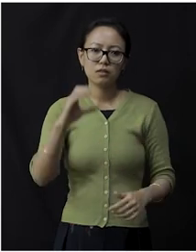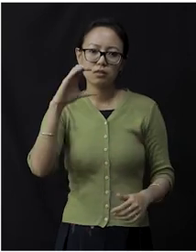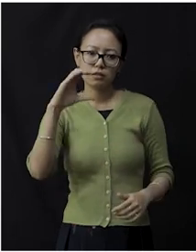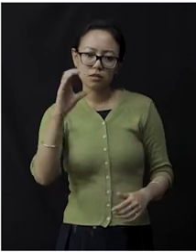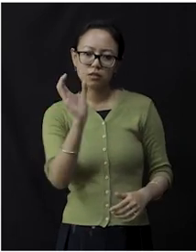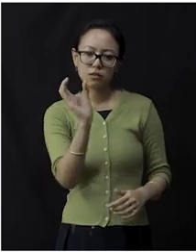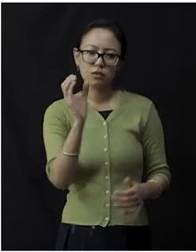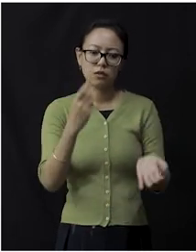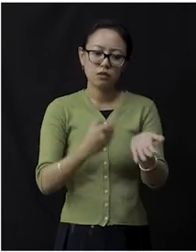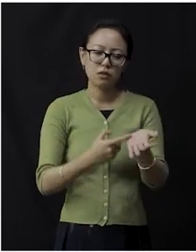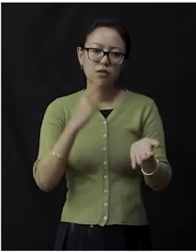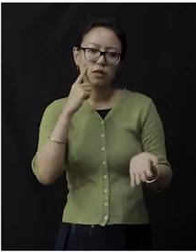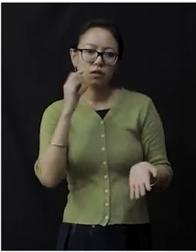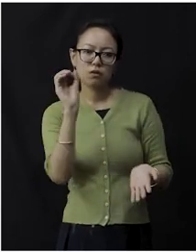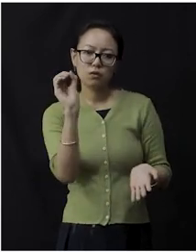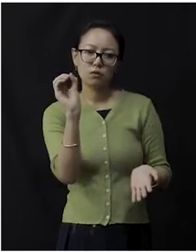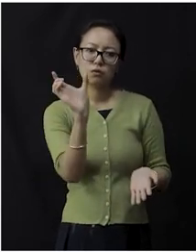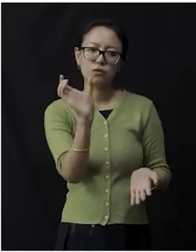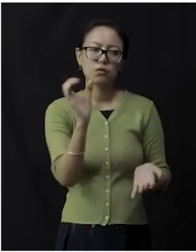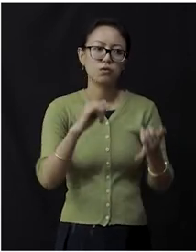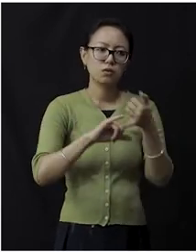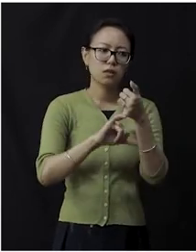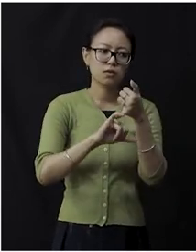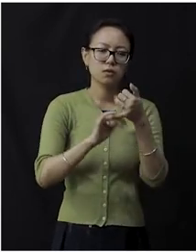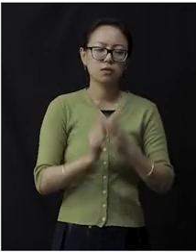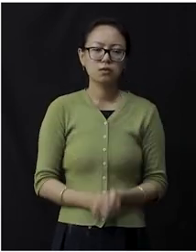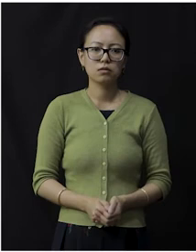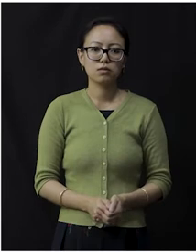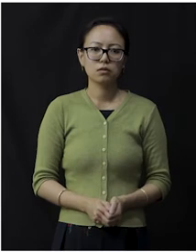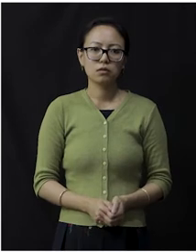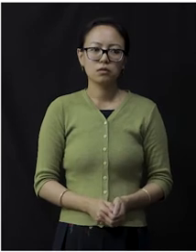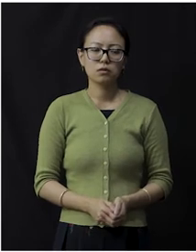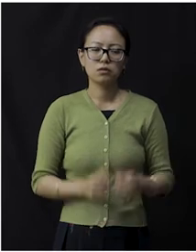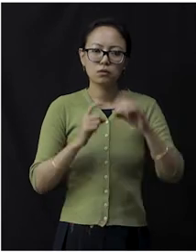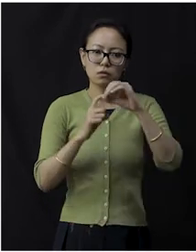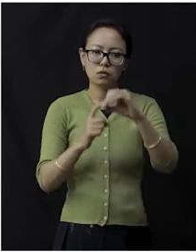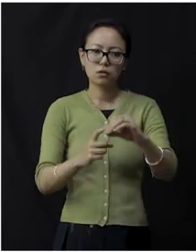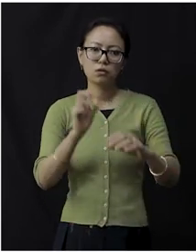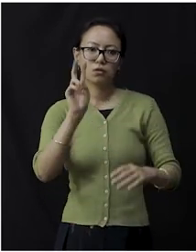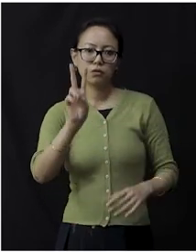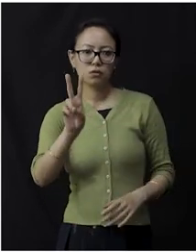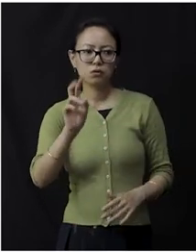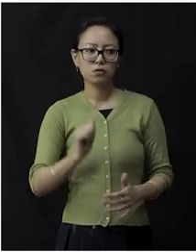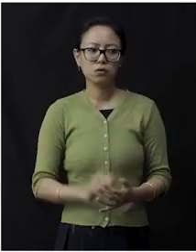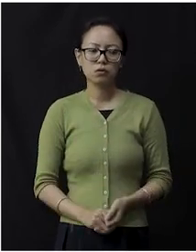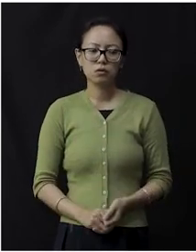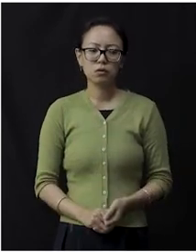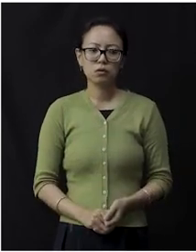one, curious, is the right answer. Let's go on to the second